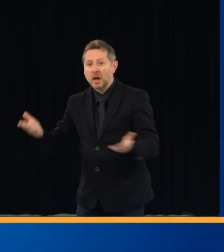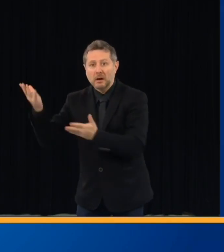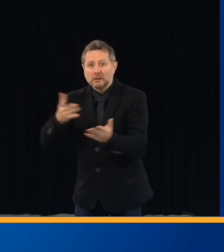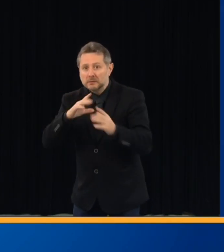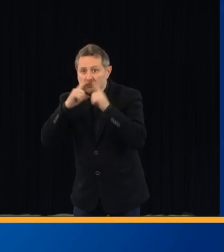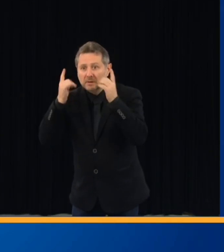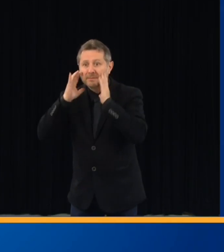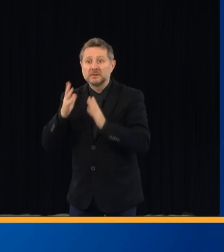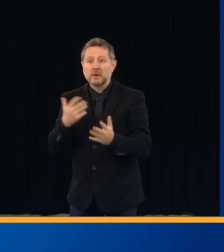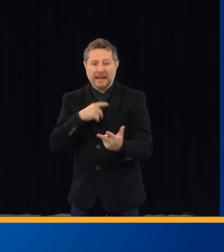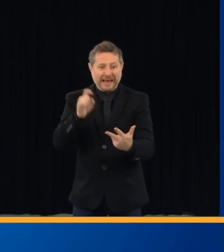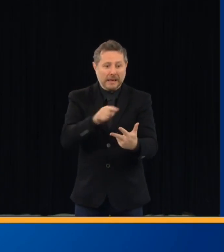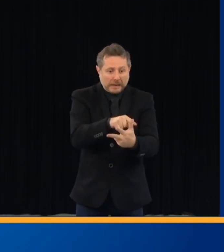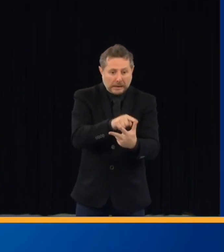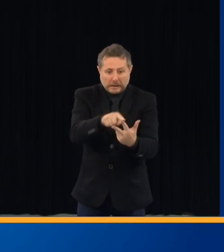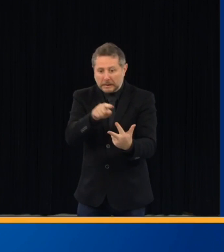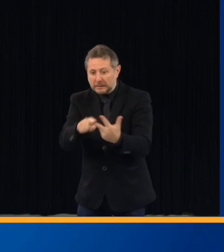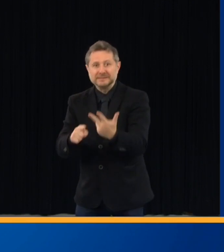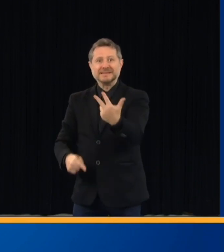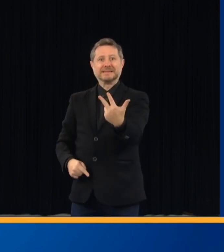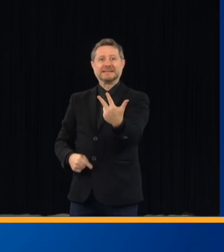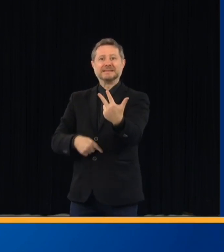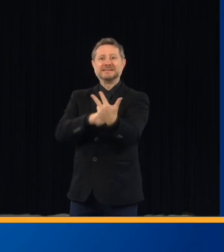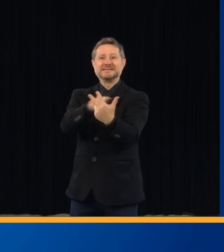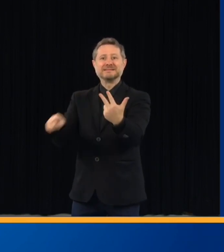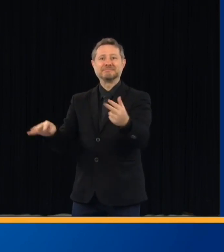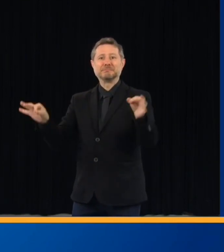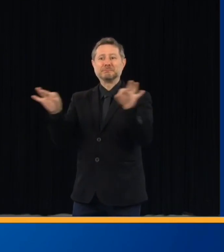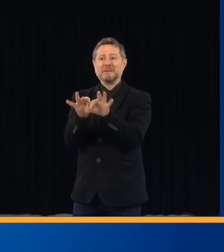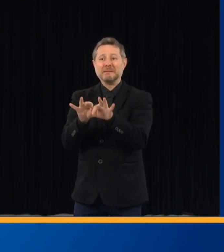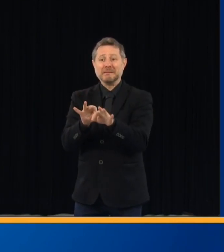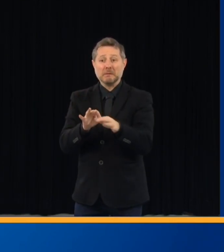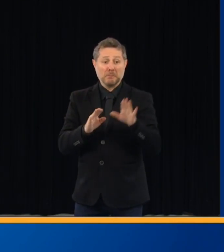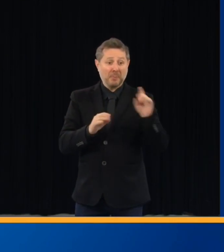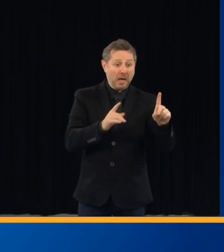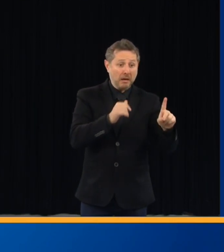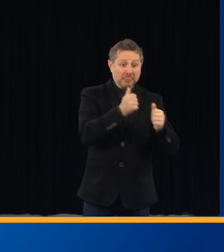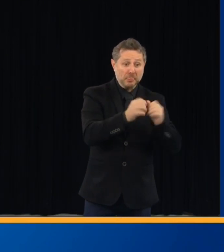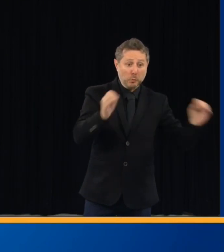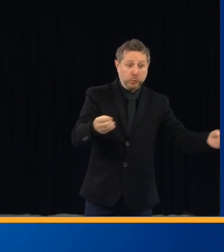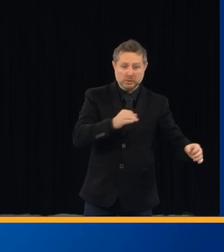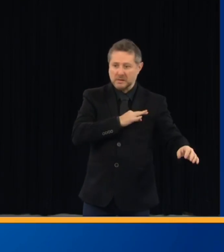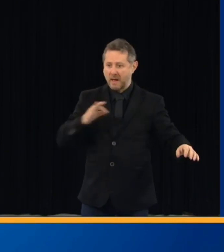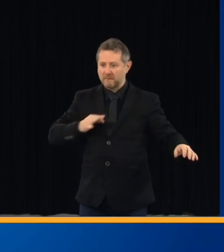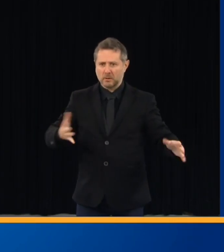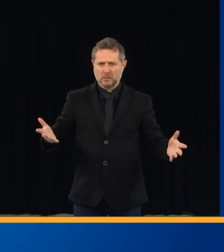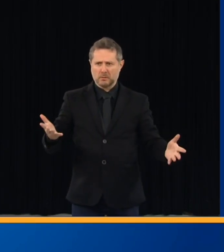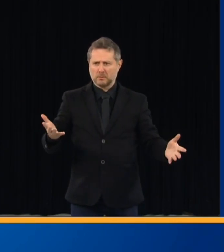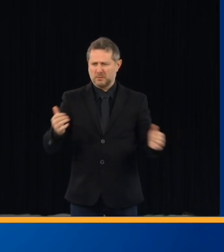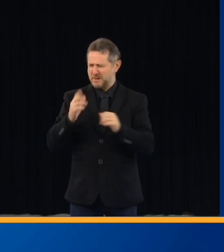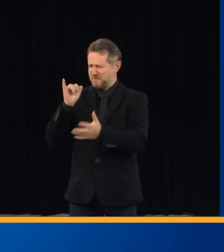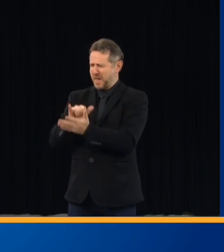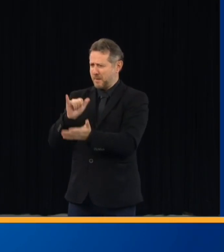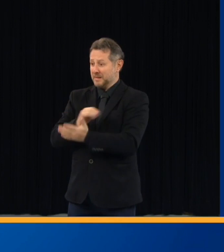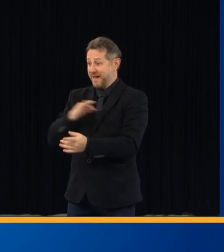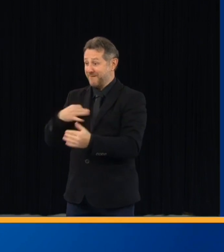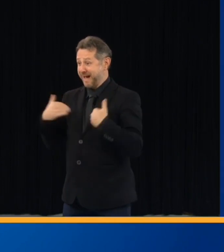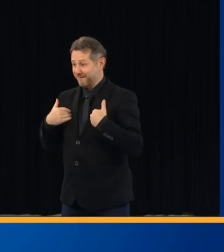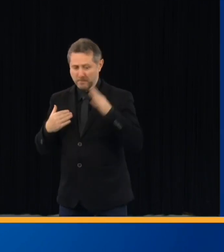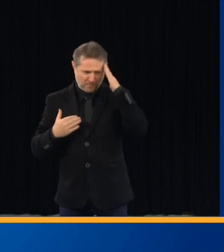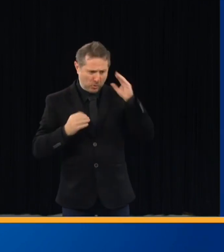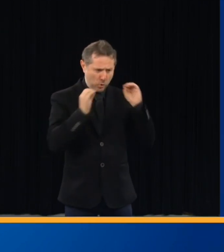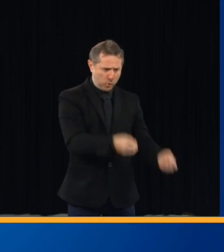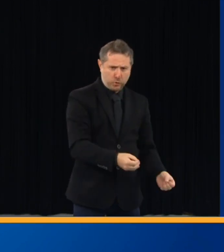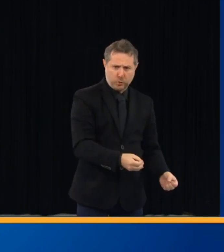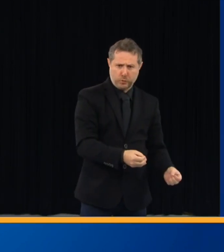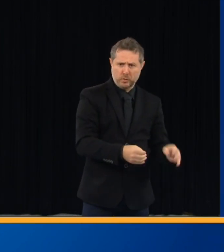to provide any care. A bed without staff doesn't do anything. A bed and staff without supplies